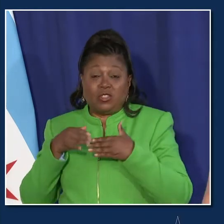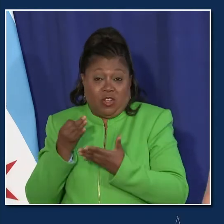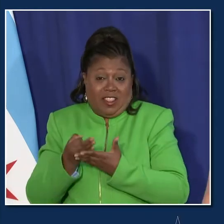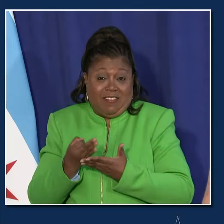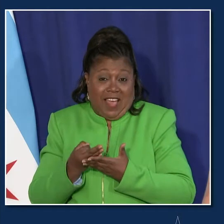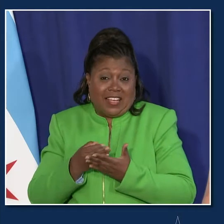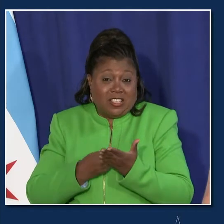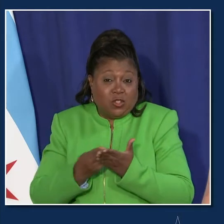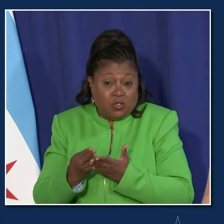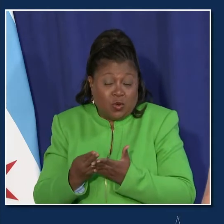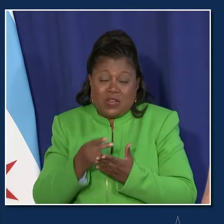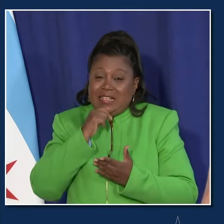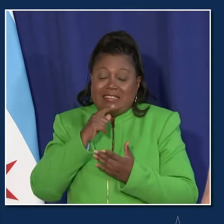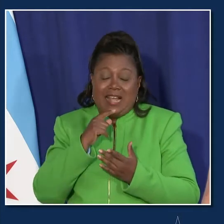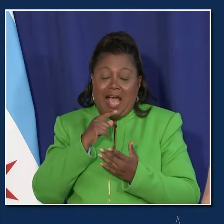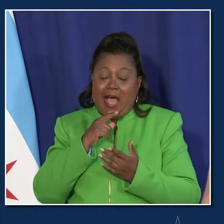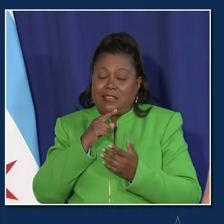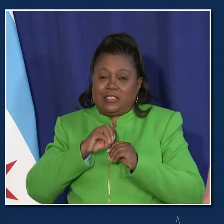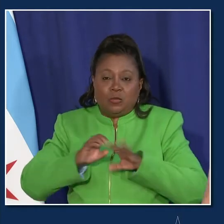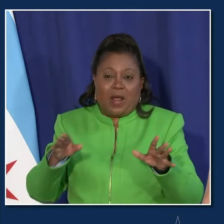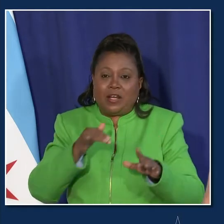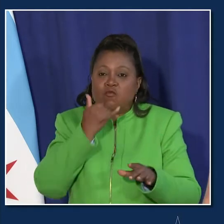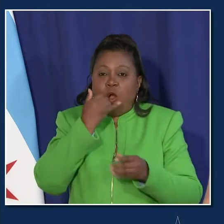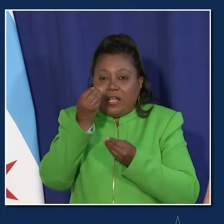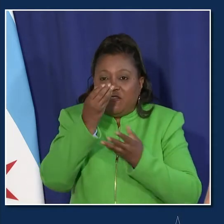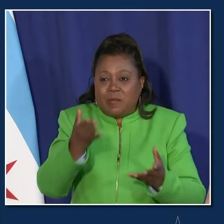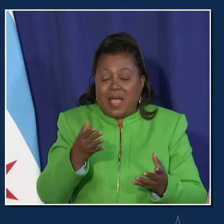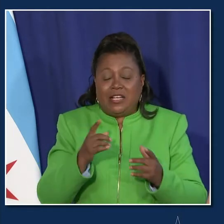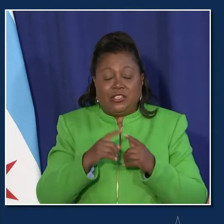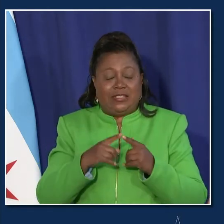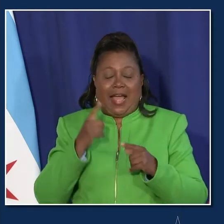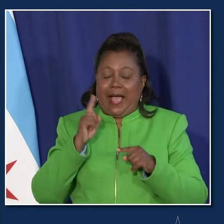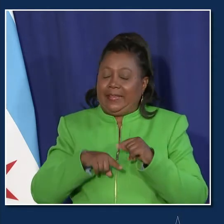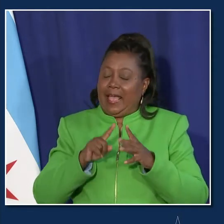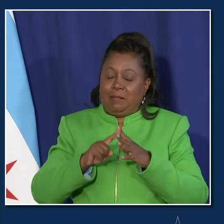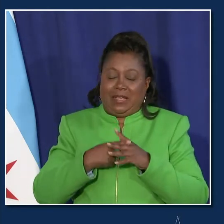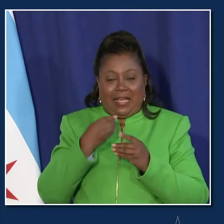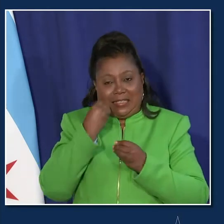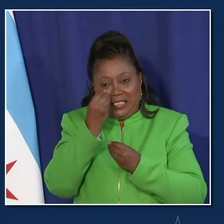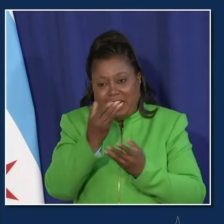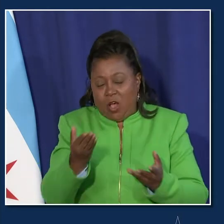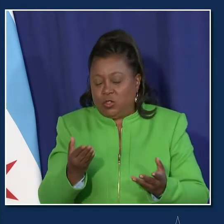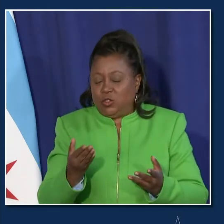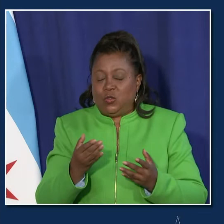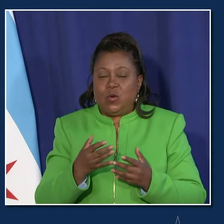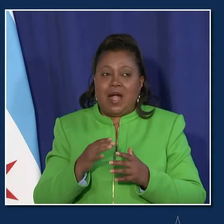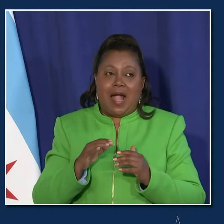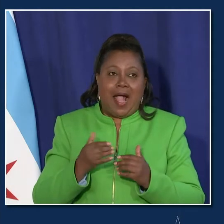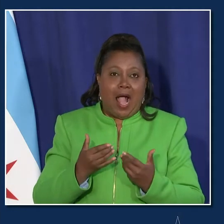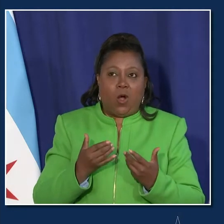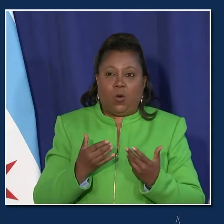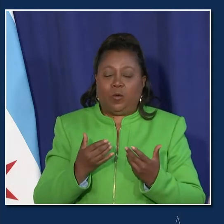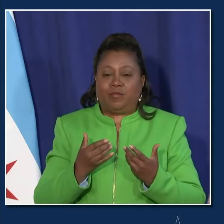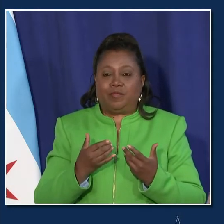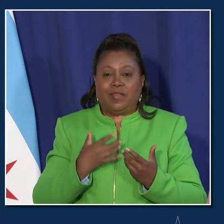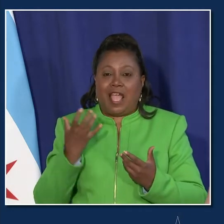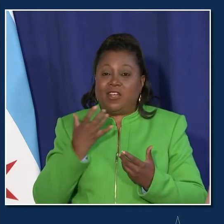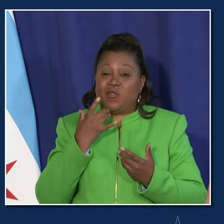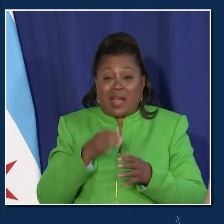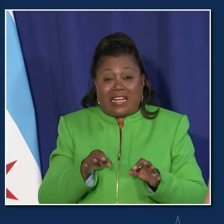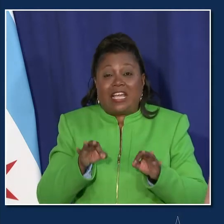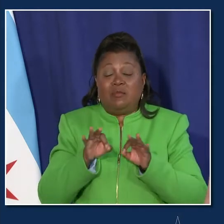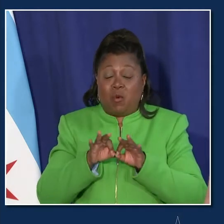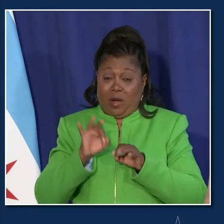facts and the truth and not spreading misinformation. I can't even begin to tell you how incredibly